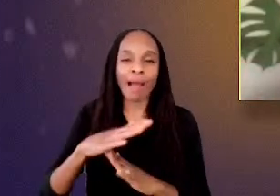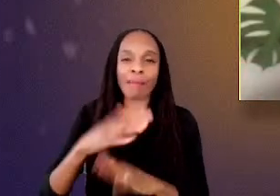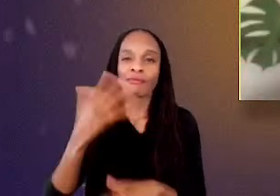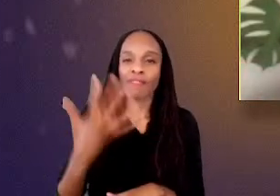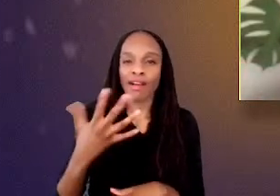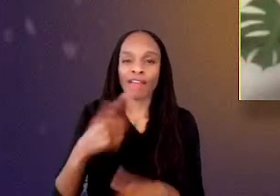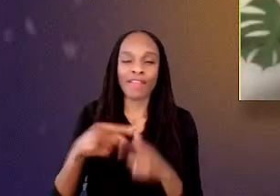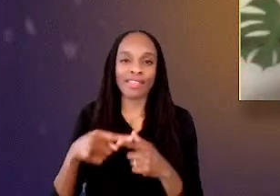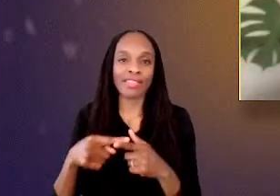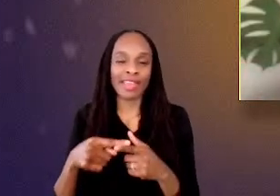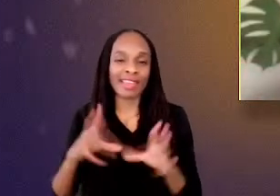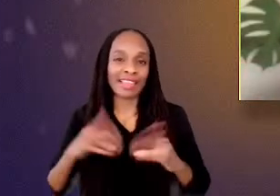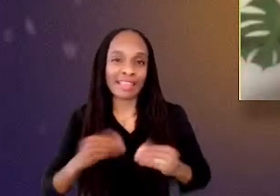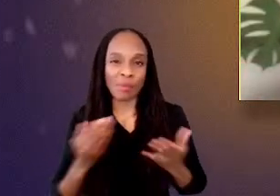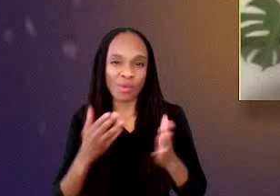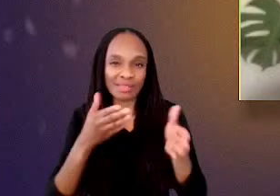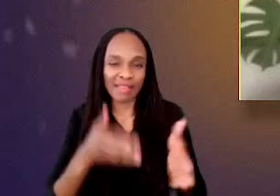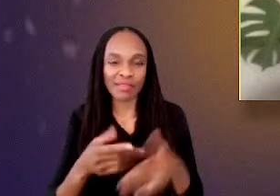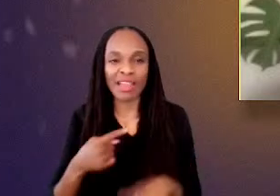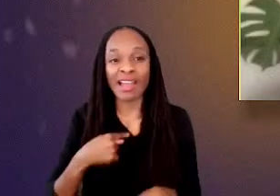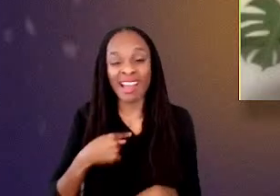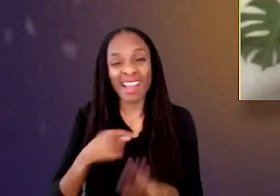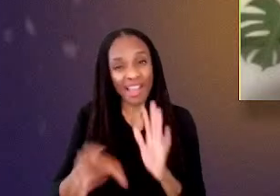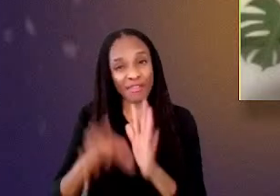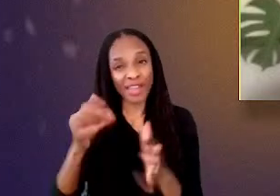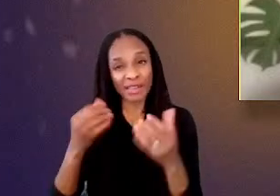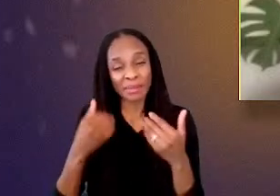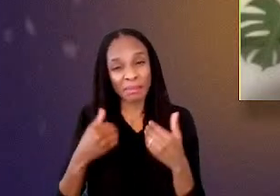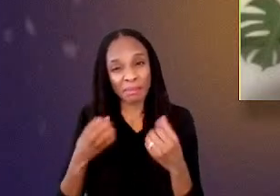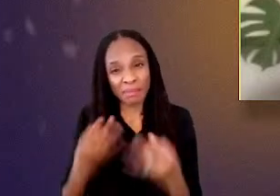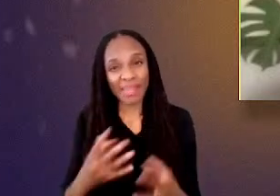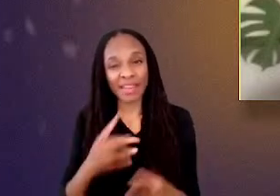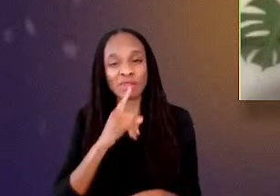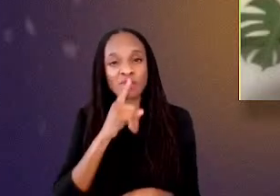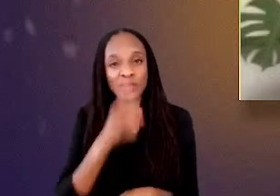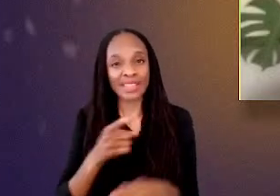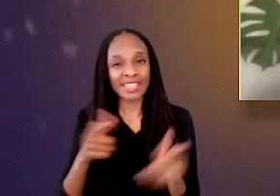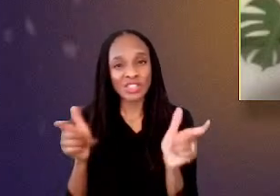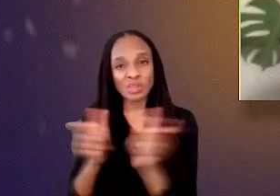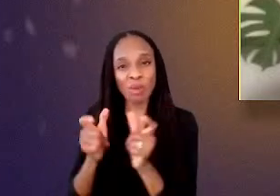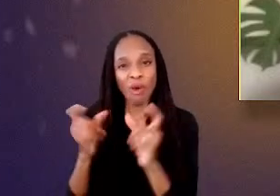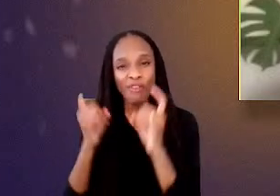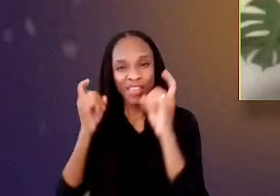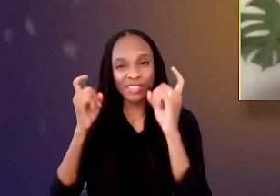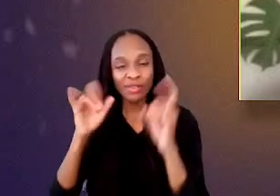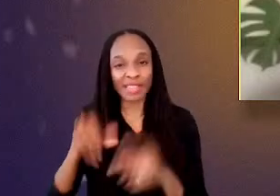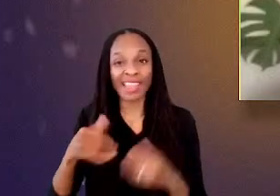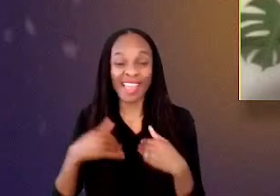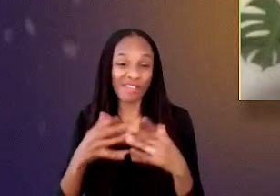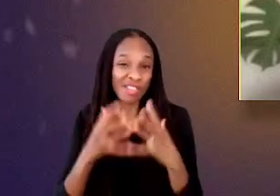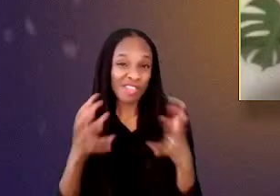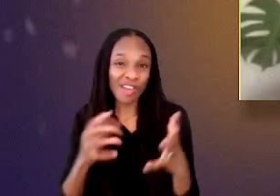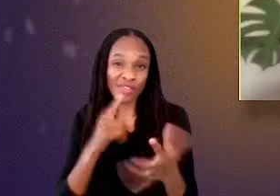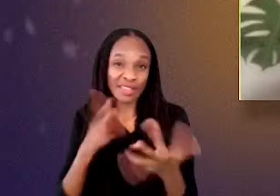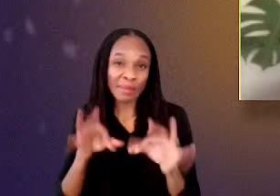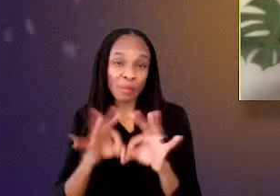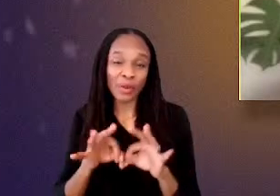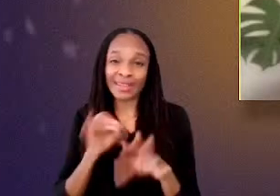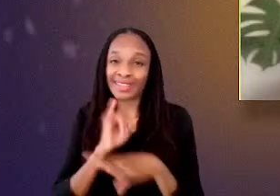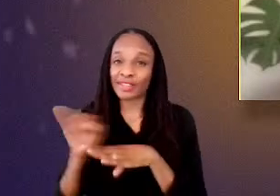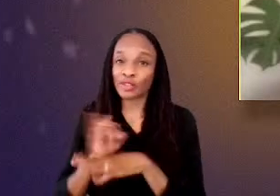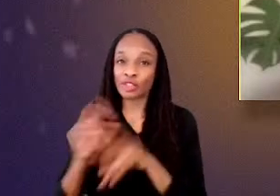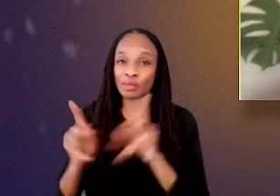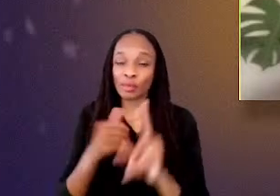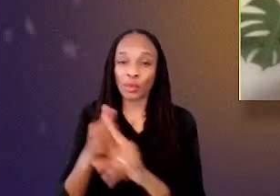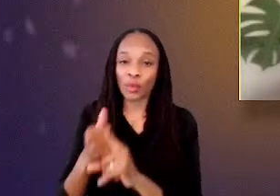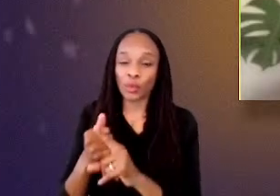I've also found a lot of like really small festivals that have a lot of really important industry people who kind of secretly